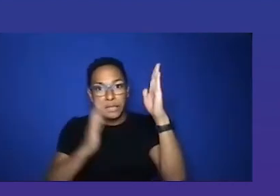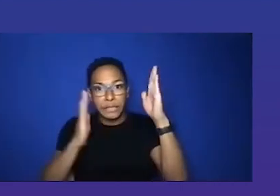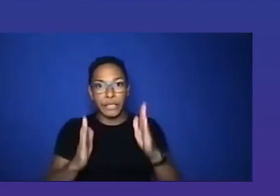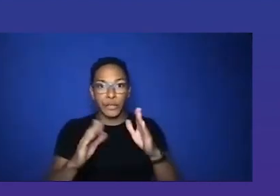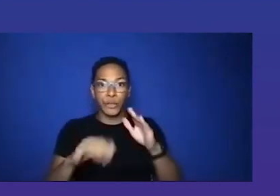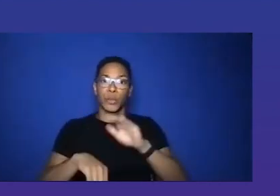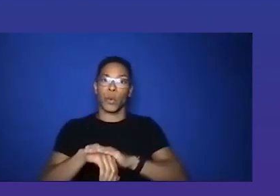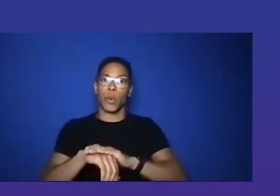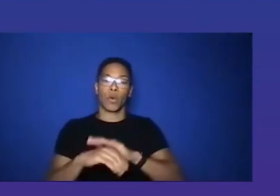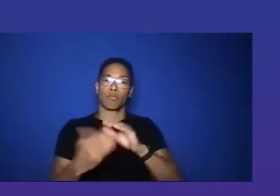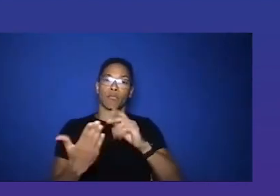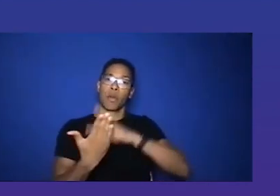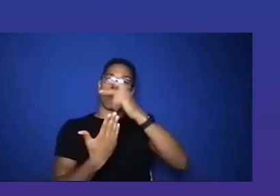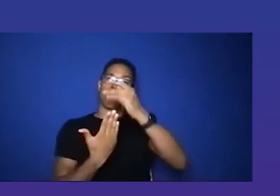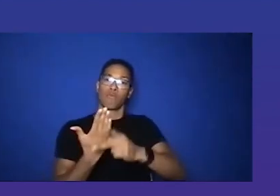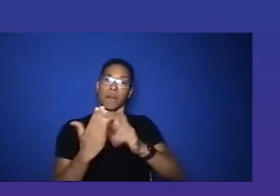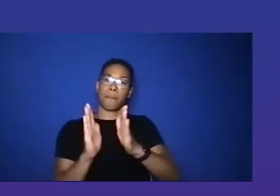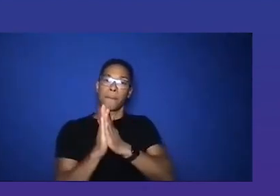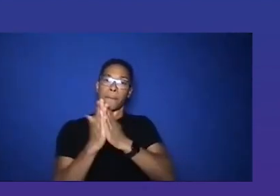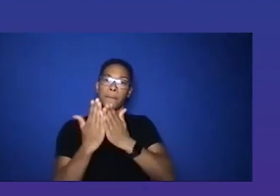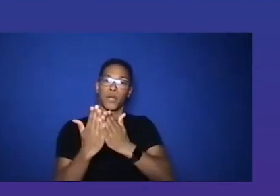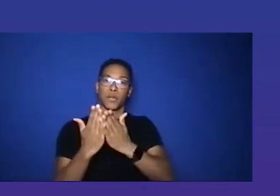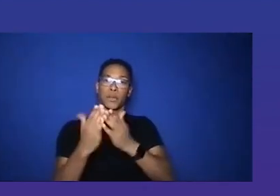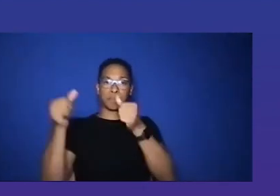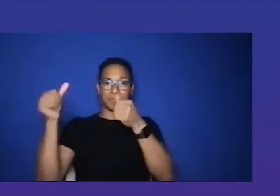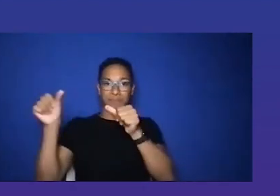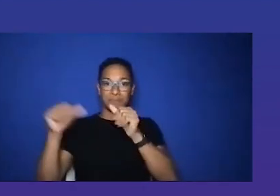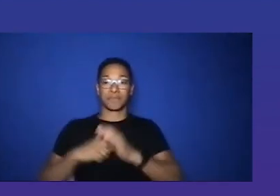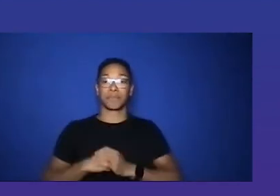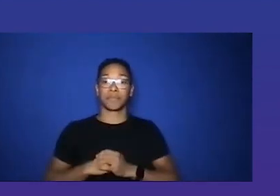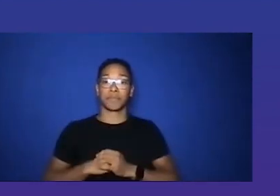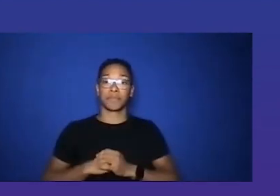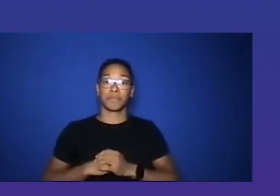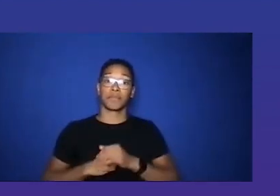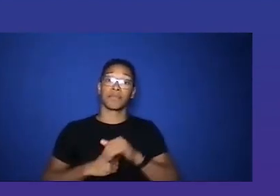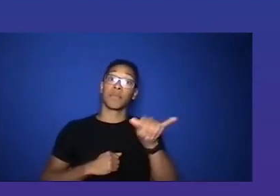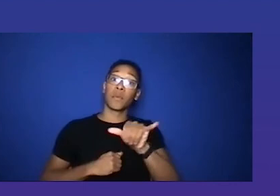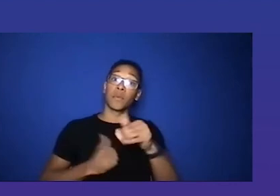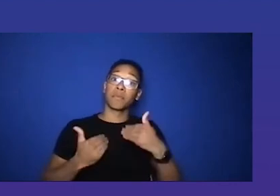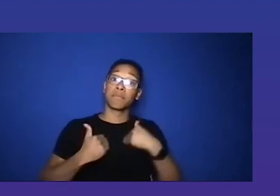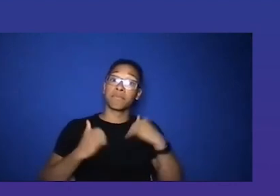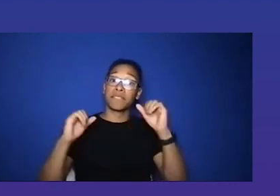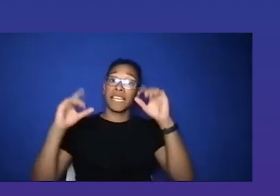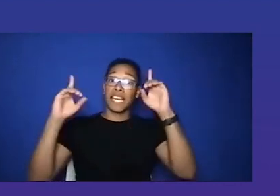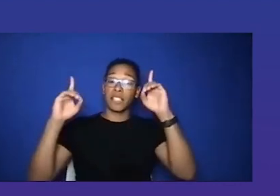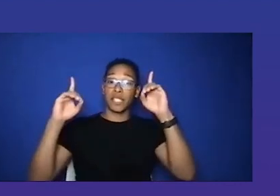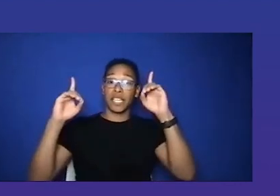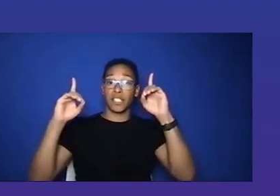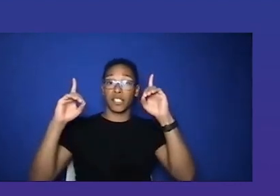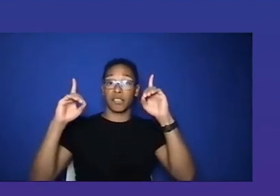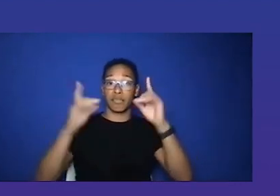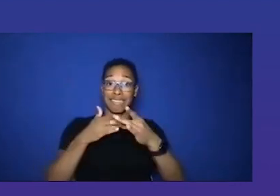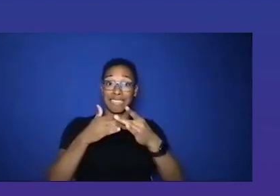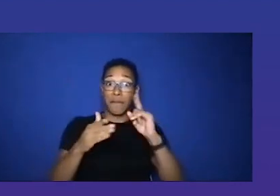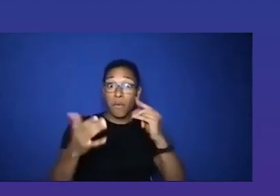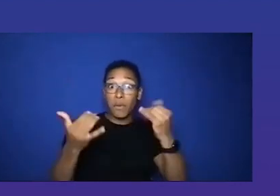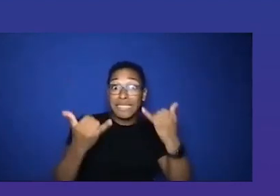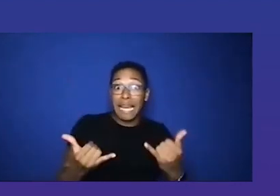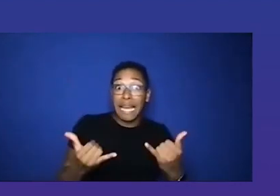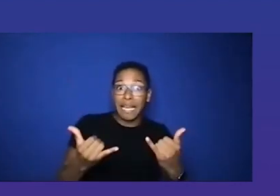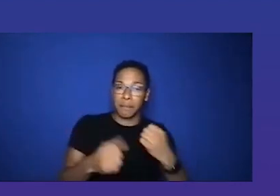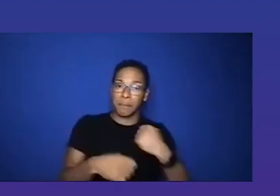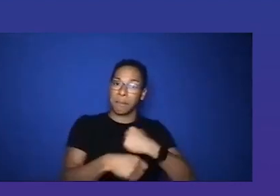which you can find on the Hoover platform. Today's education thematic guide was curated by Maura Donahue, who will also